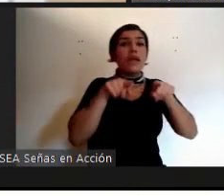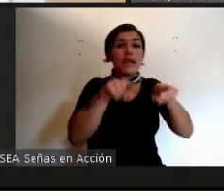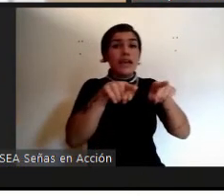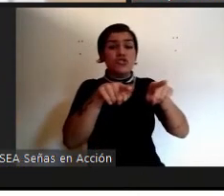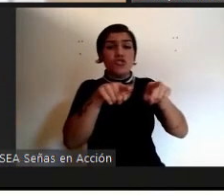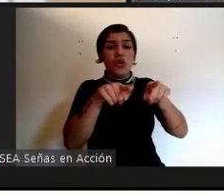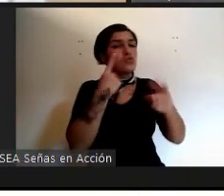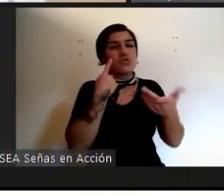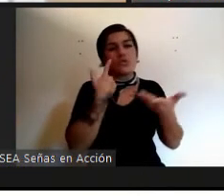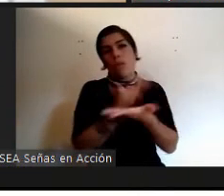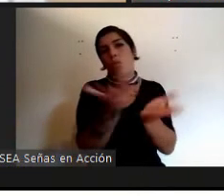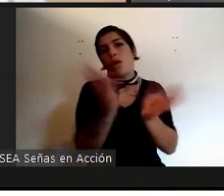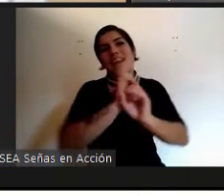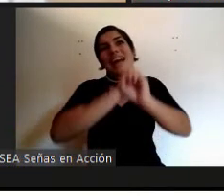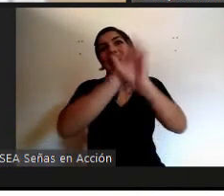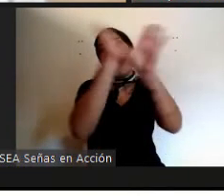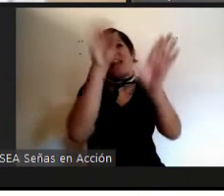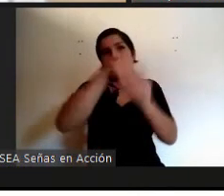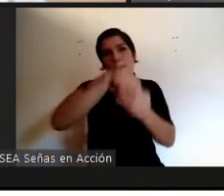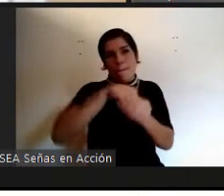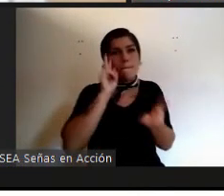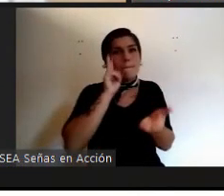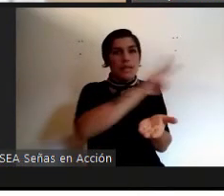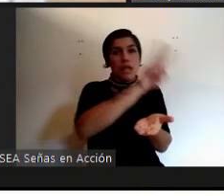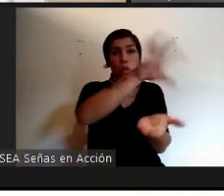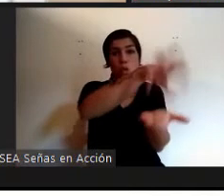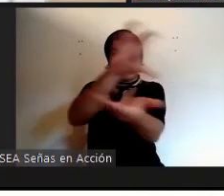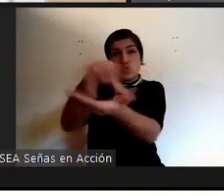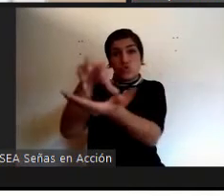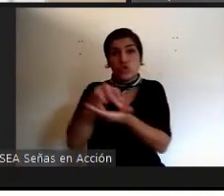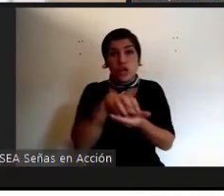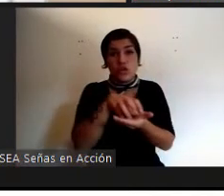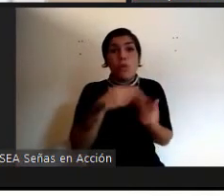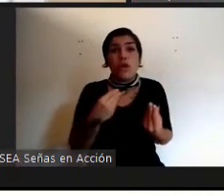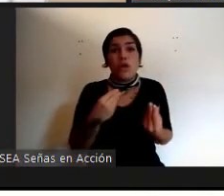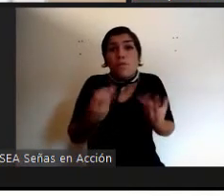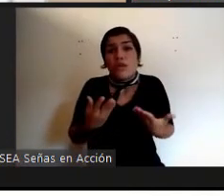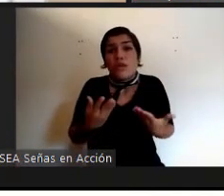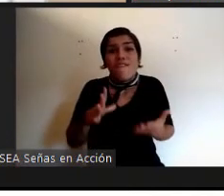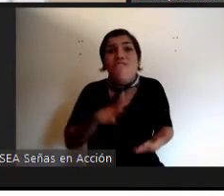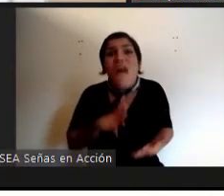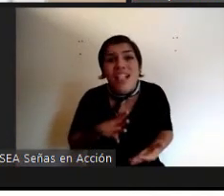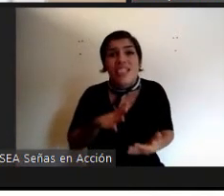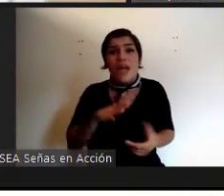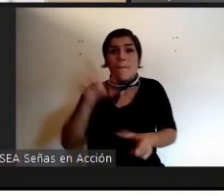being something that is lost in the emptiness of intellectuals,